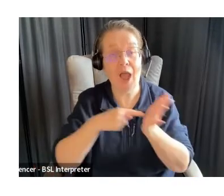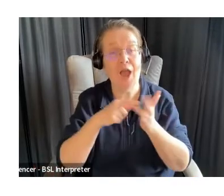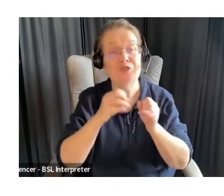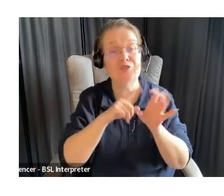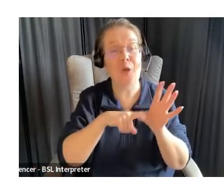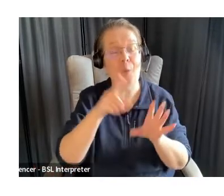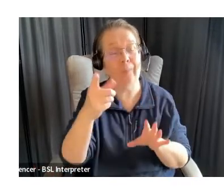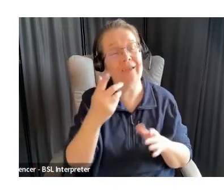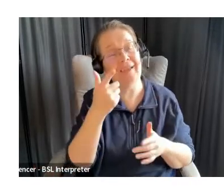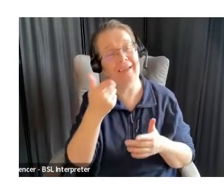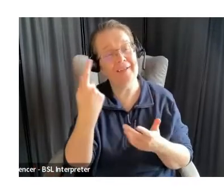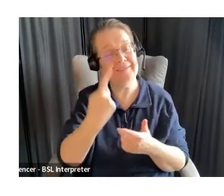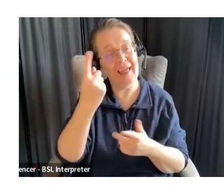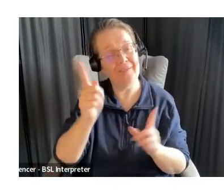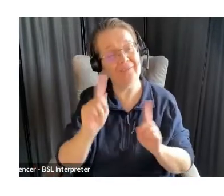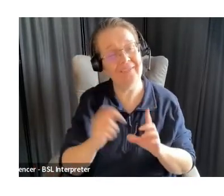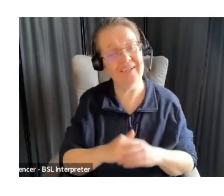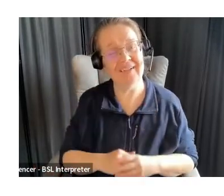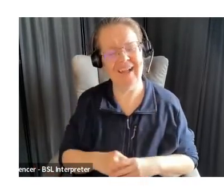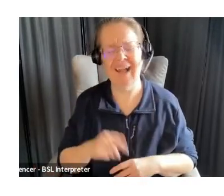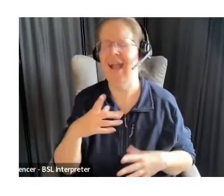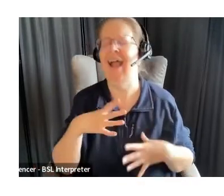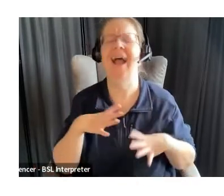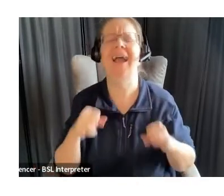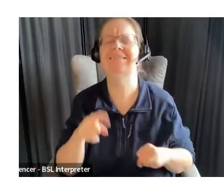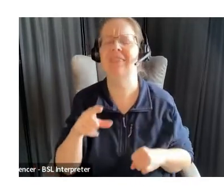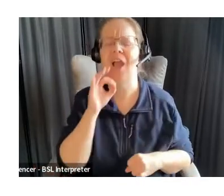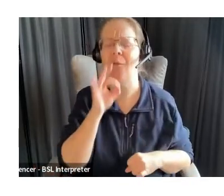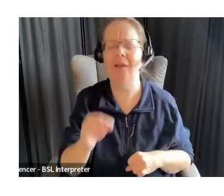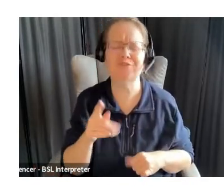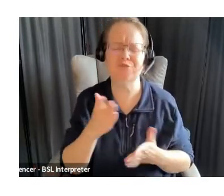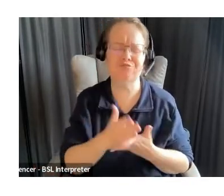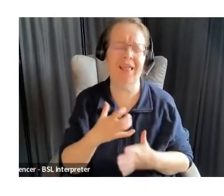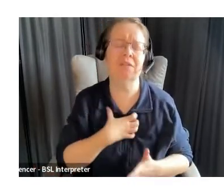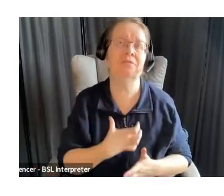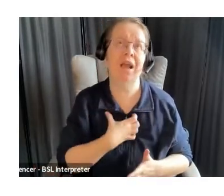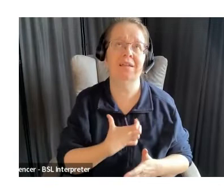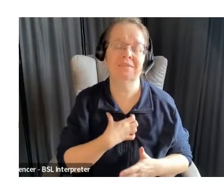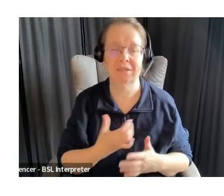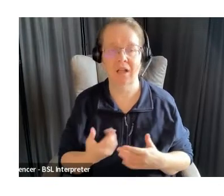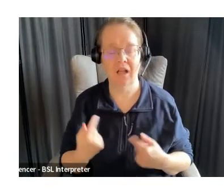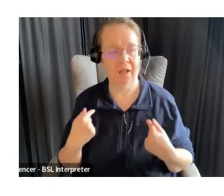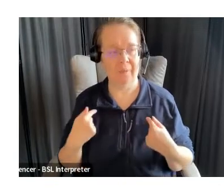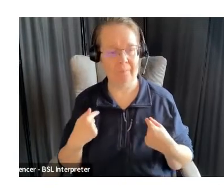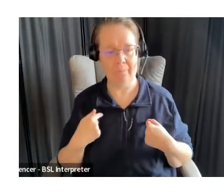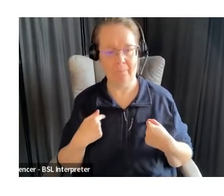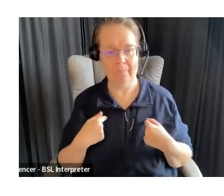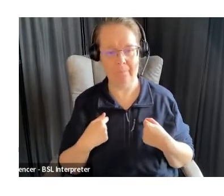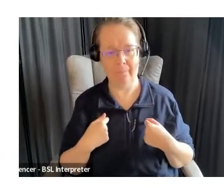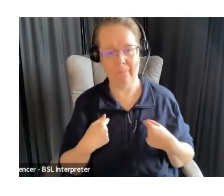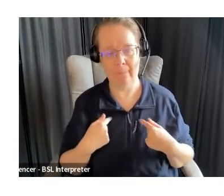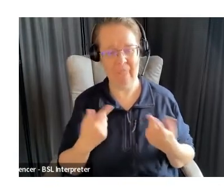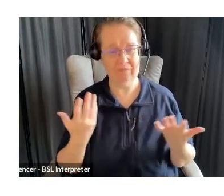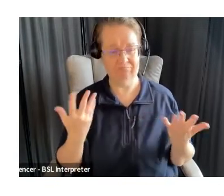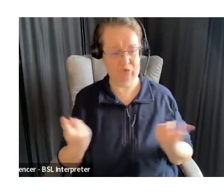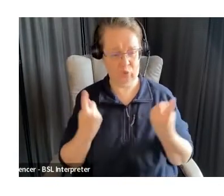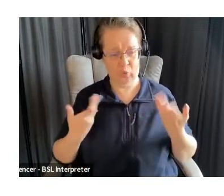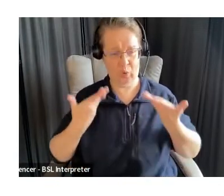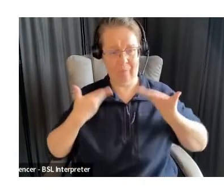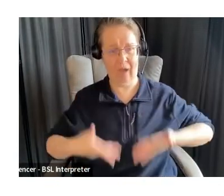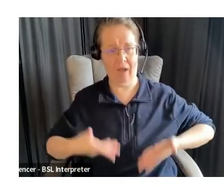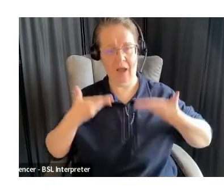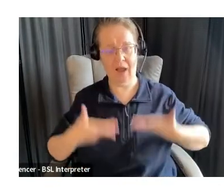that question, please? It's a dreaded question, really, isn't it, sometimes? But I think you got to focus on your professional